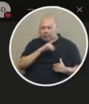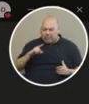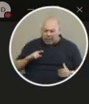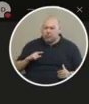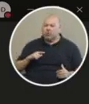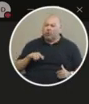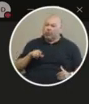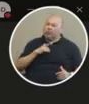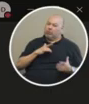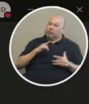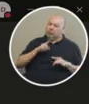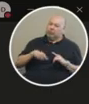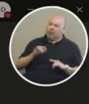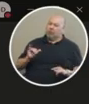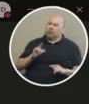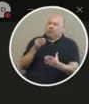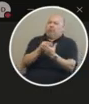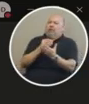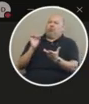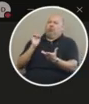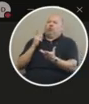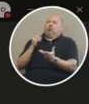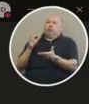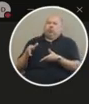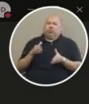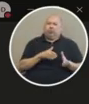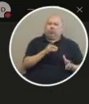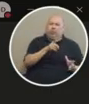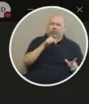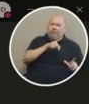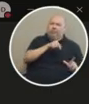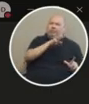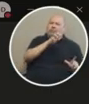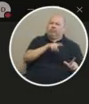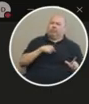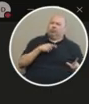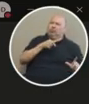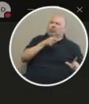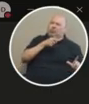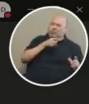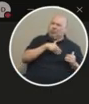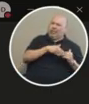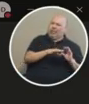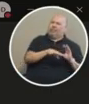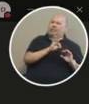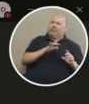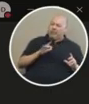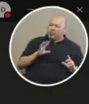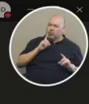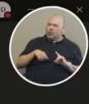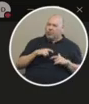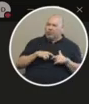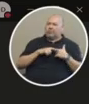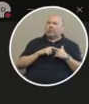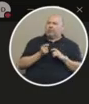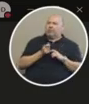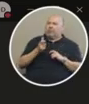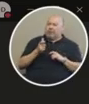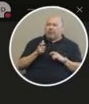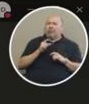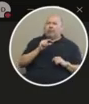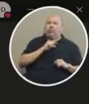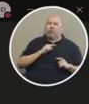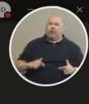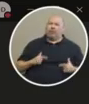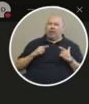well. One of the other questions I had, and this might be to Sam, but when we're talking about suspending or deleting